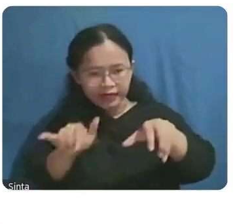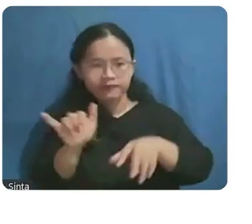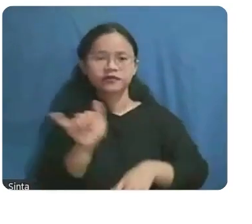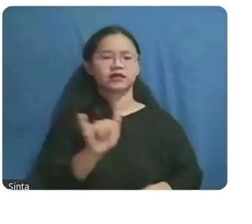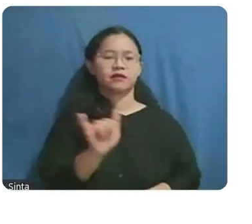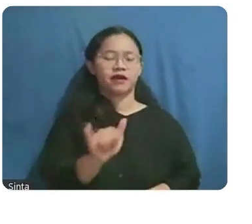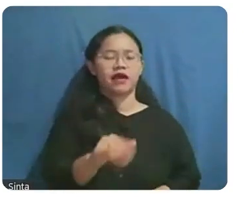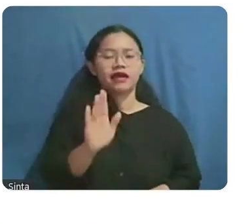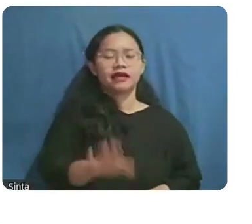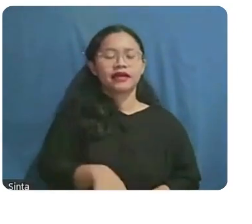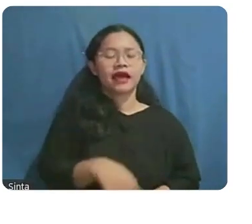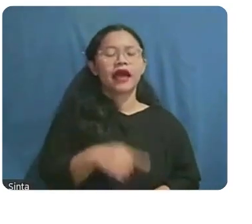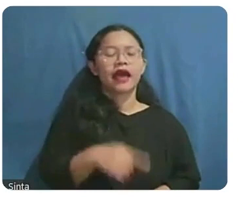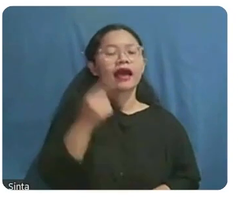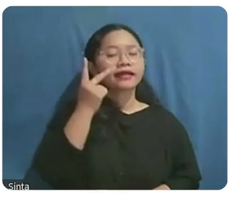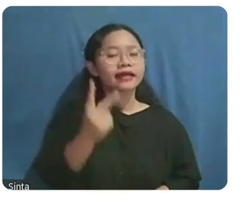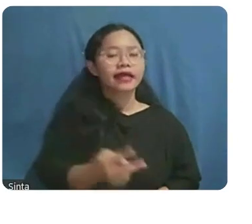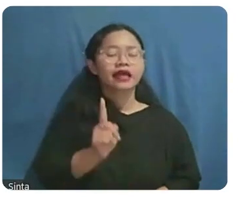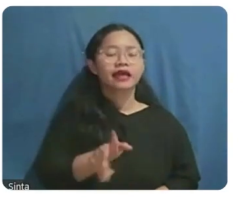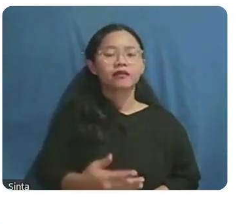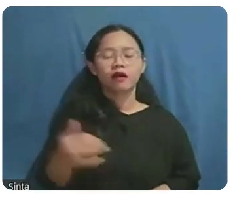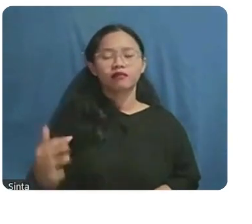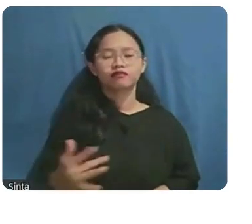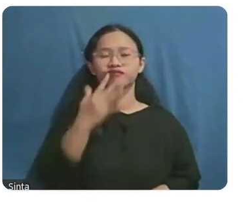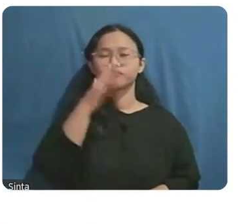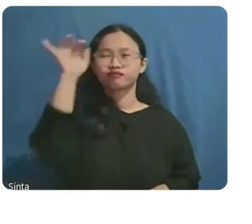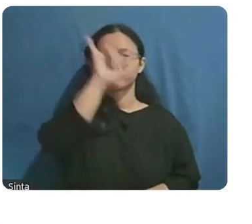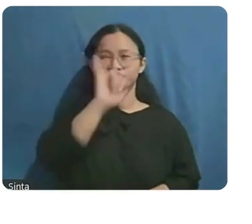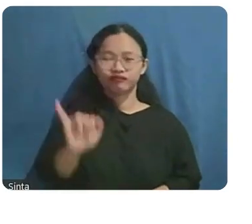particulate matter, commonly called